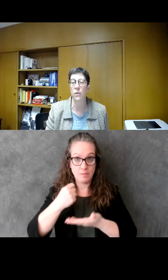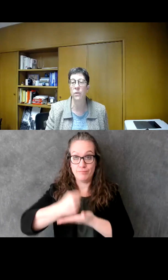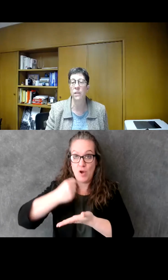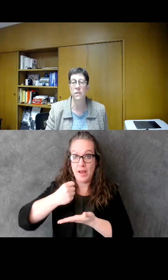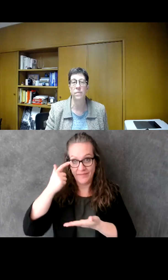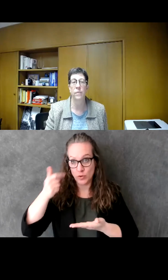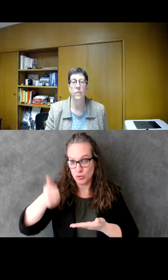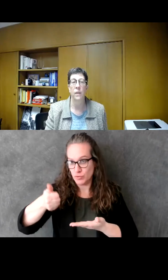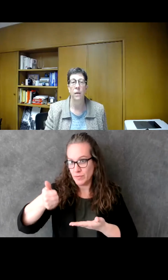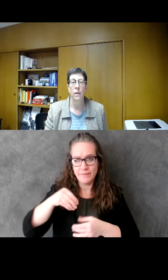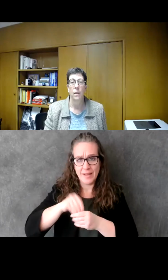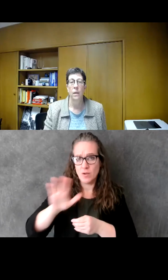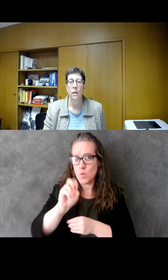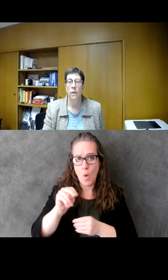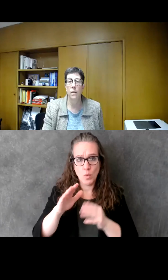local communities.